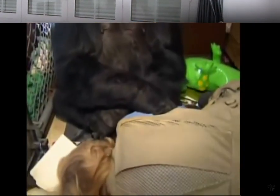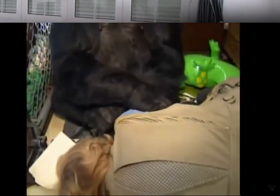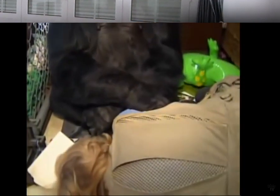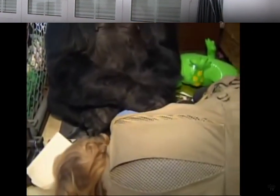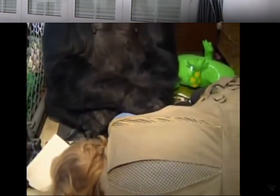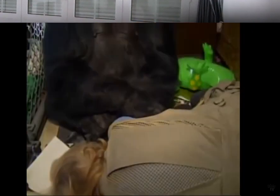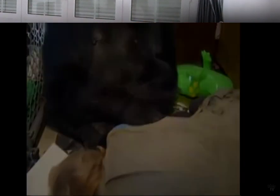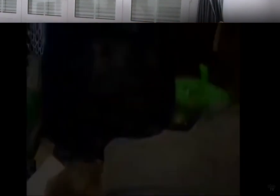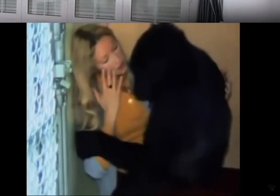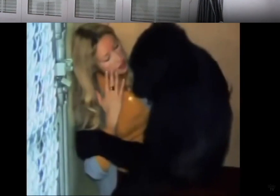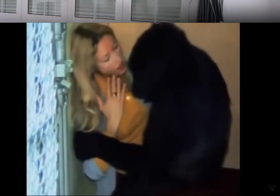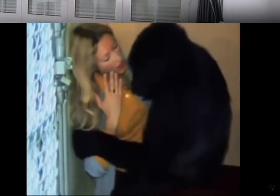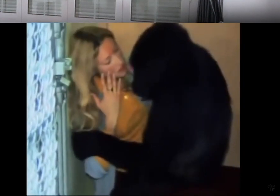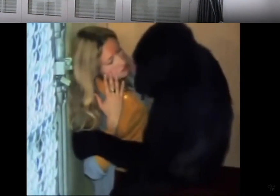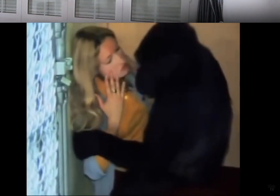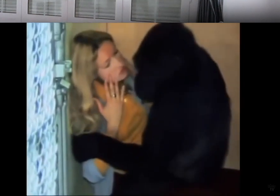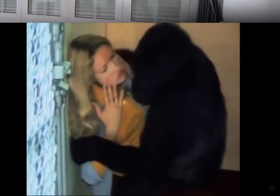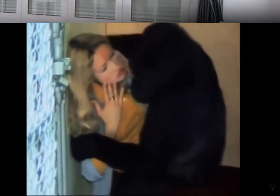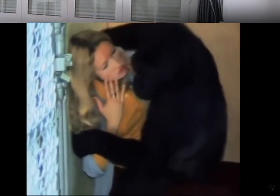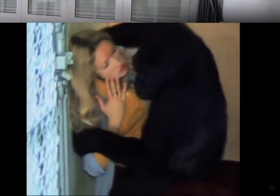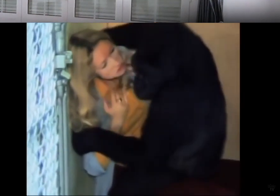Sleep. Wants her to sleep.